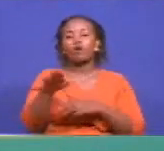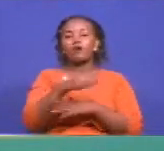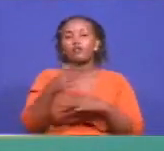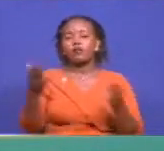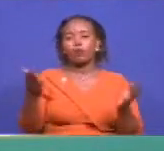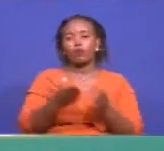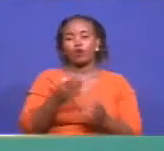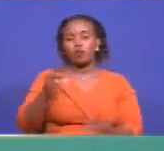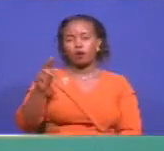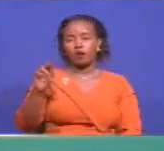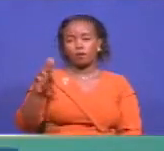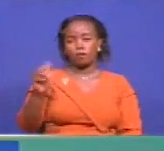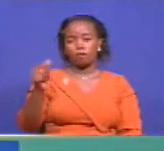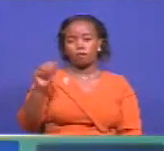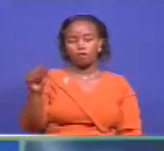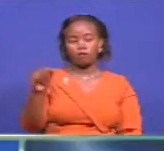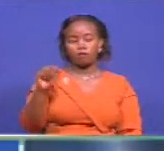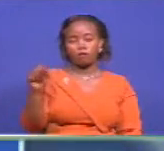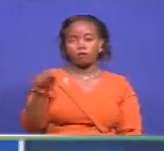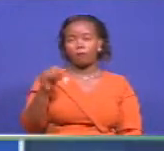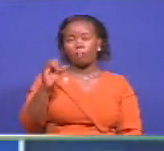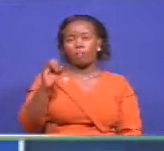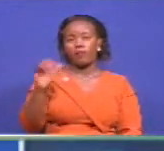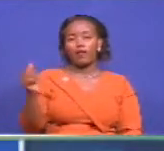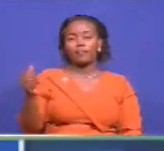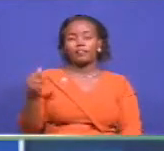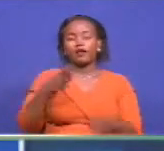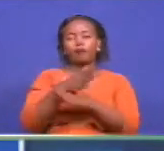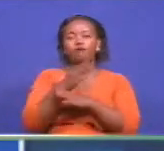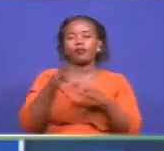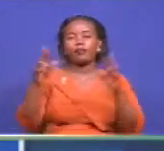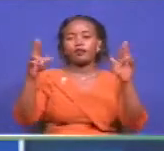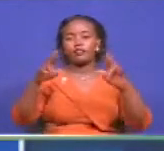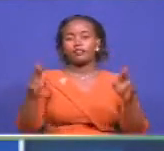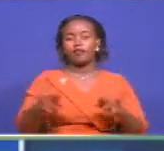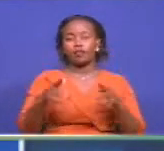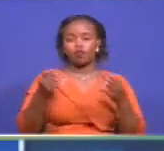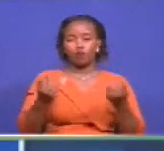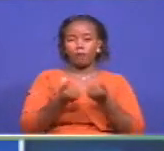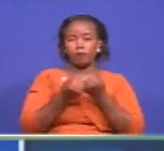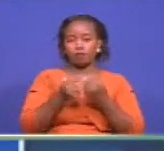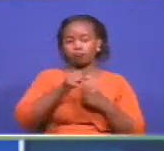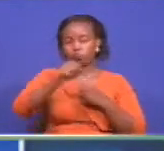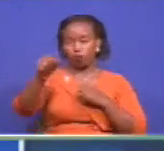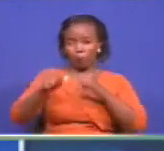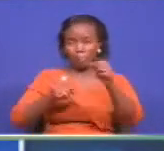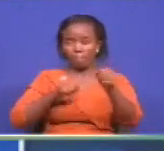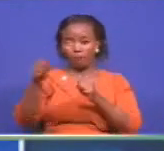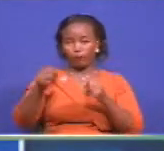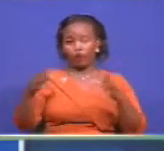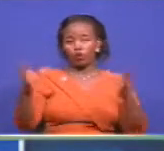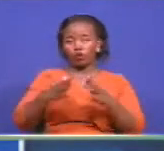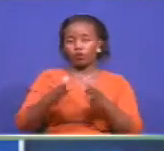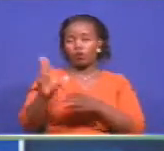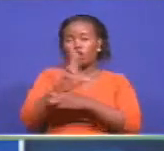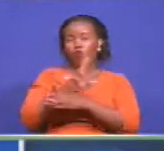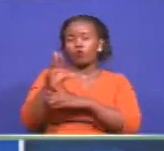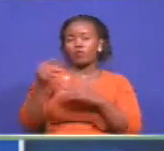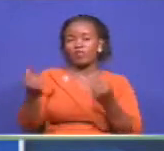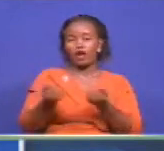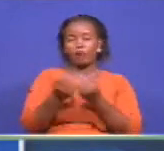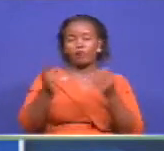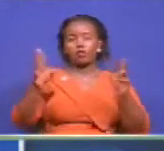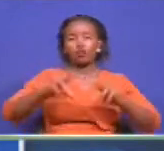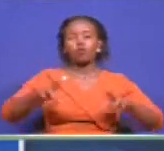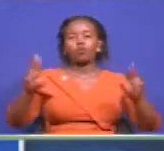have expressed their optimism ahead of the major international event. The boxers will be using the event to prepare for